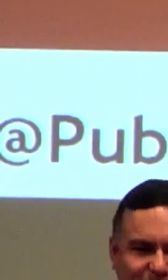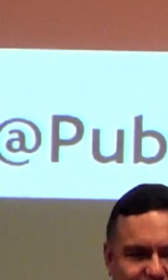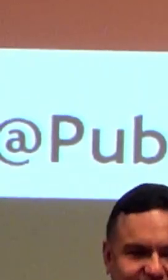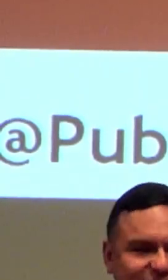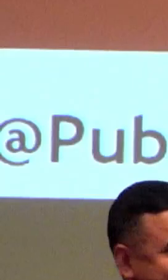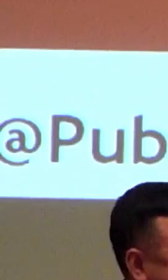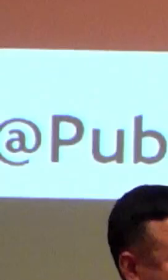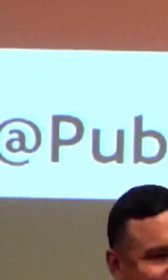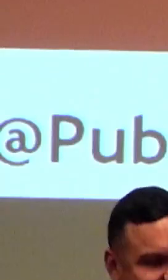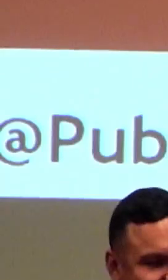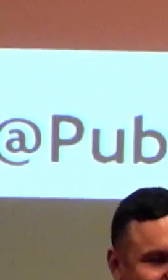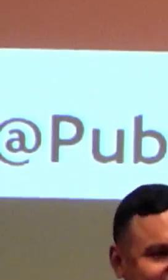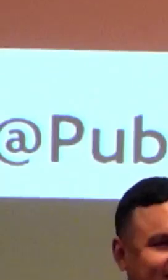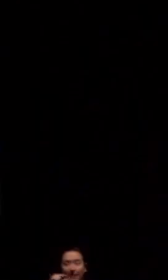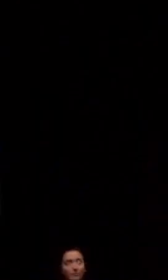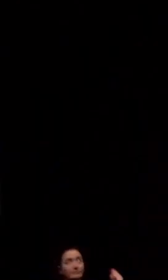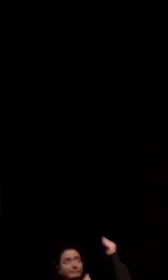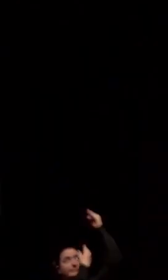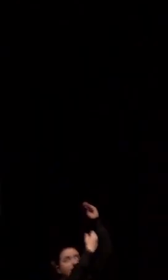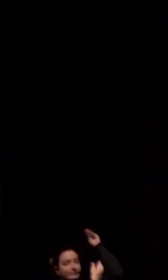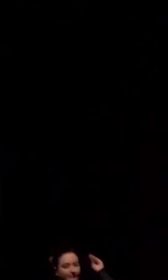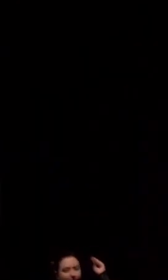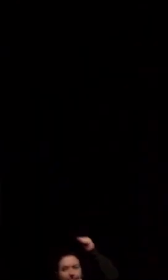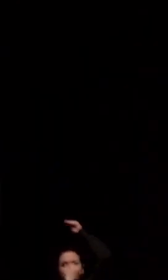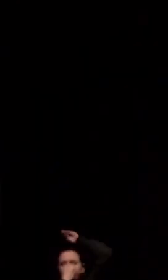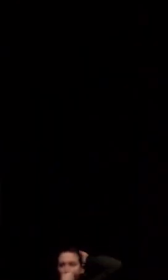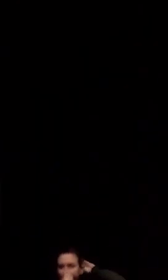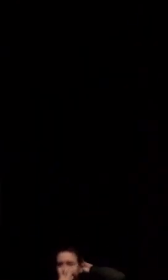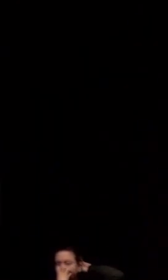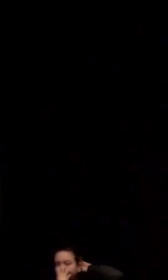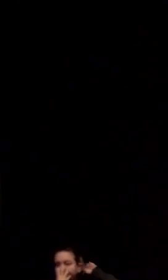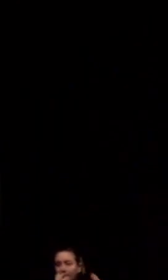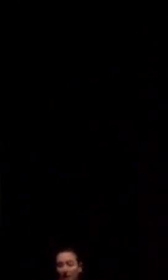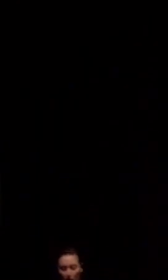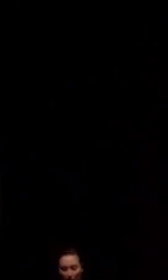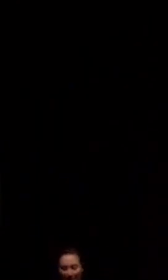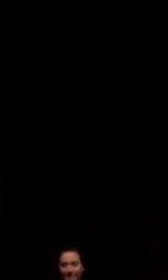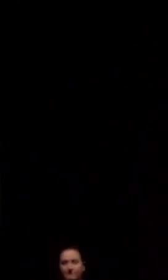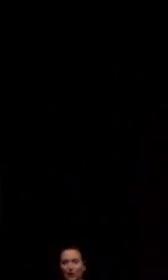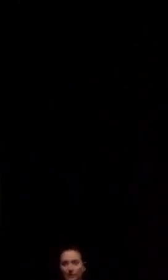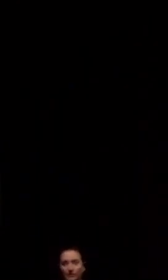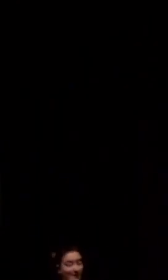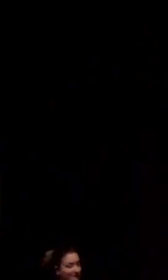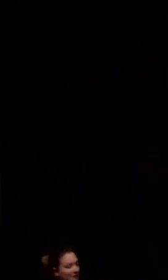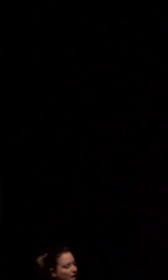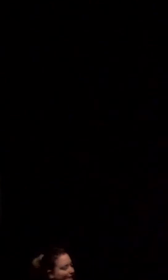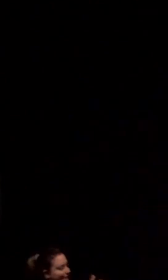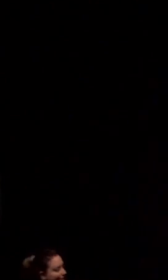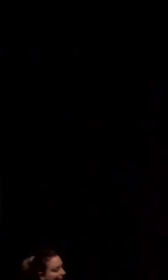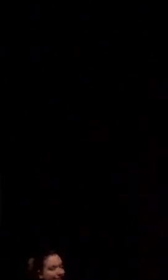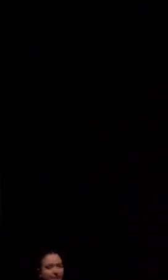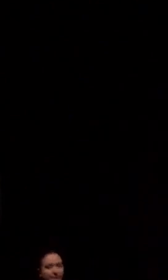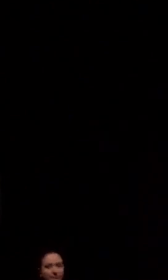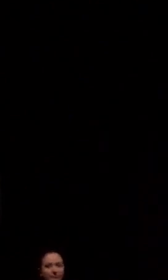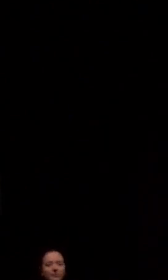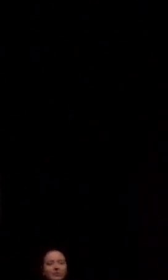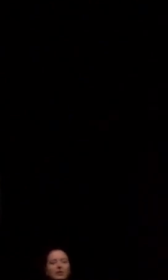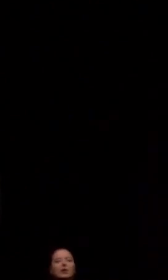on before putting someone else's mask on. And that's the case. You need to take care of yourself. So